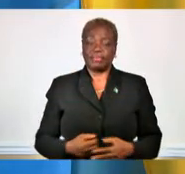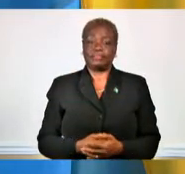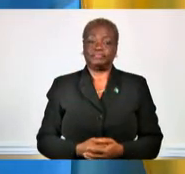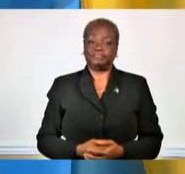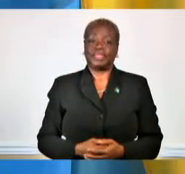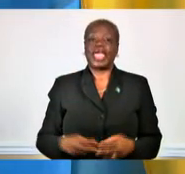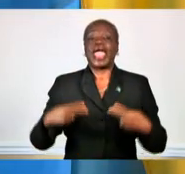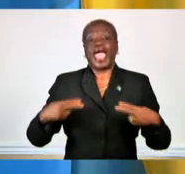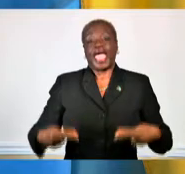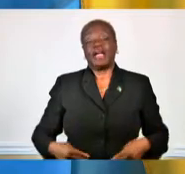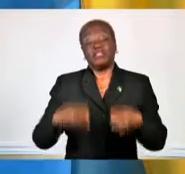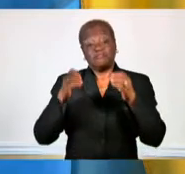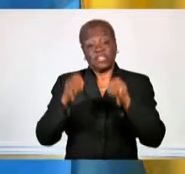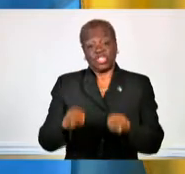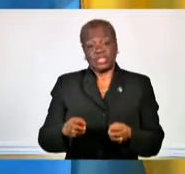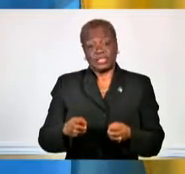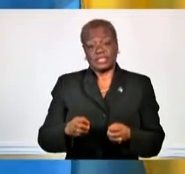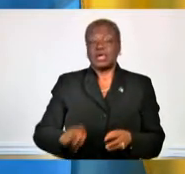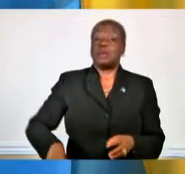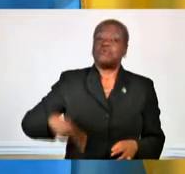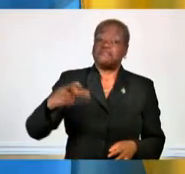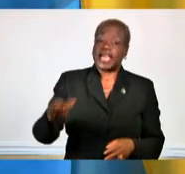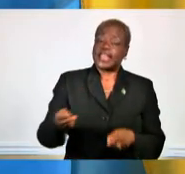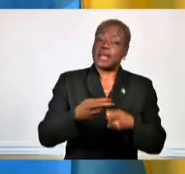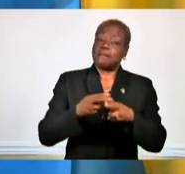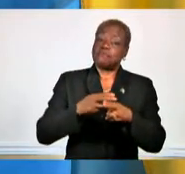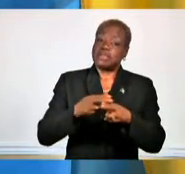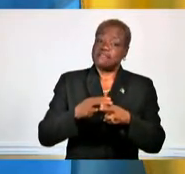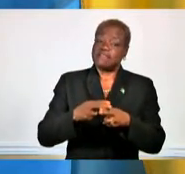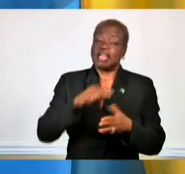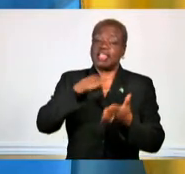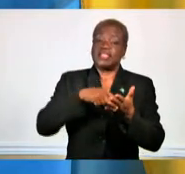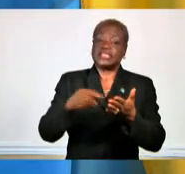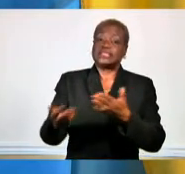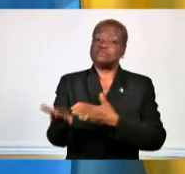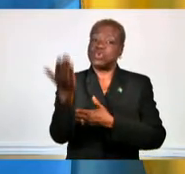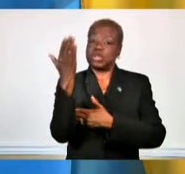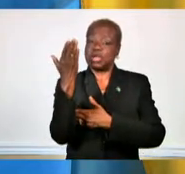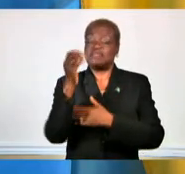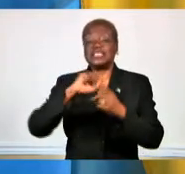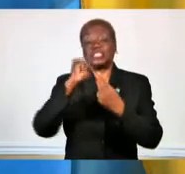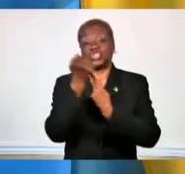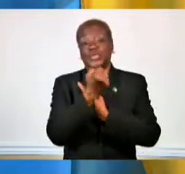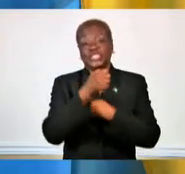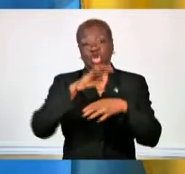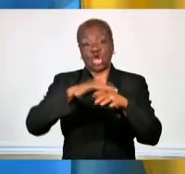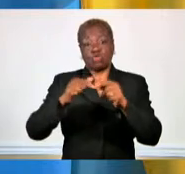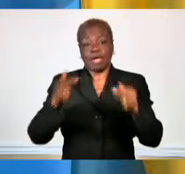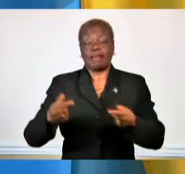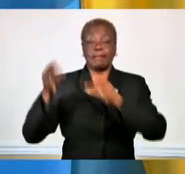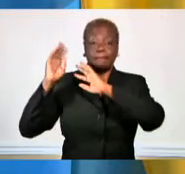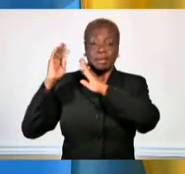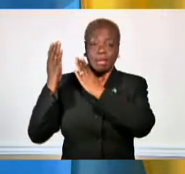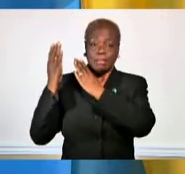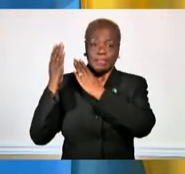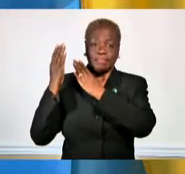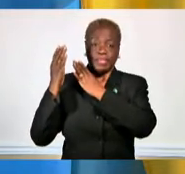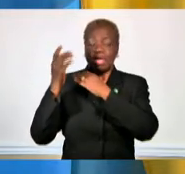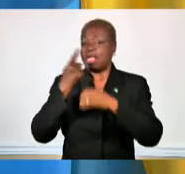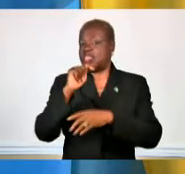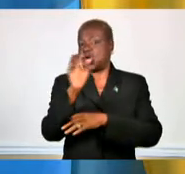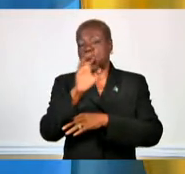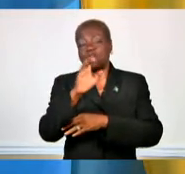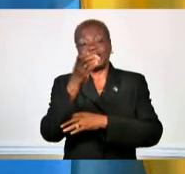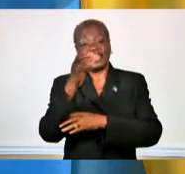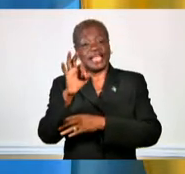Health officials provided a brief this morning on the situation on Grand Bahama. The